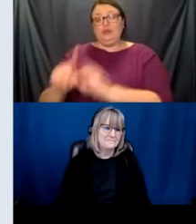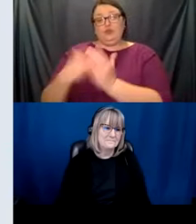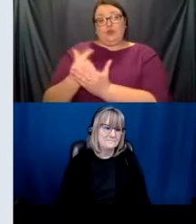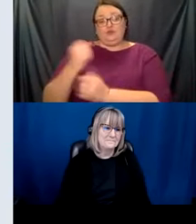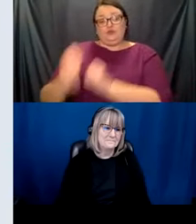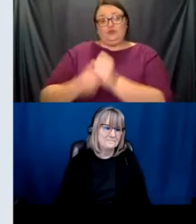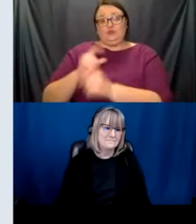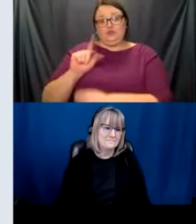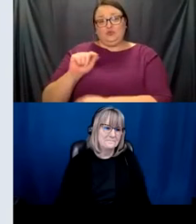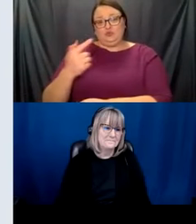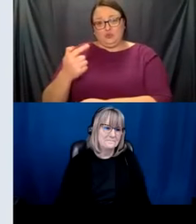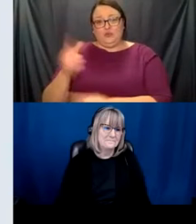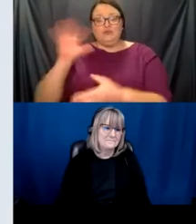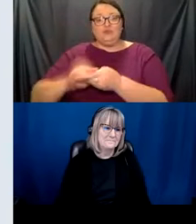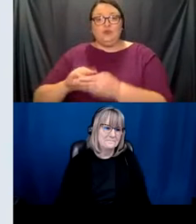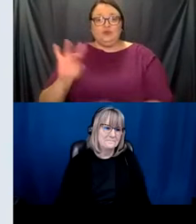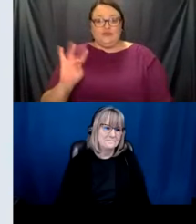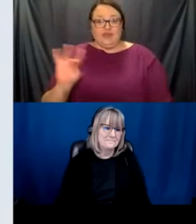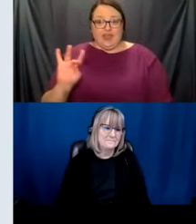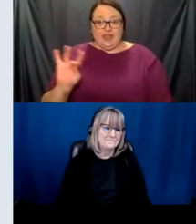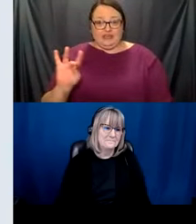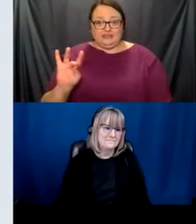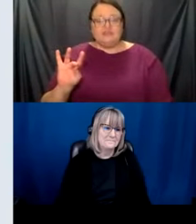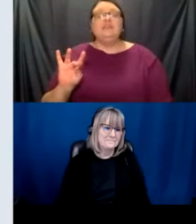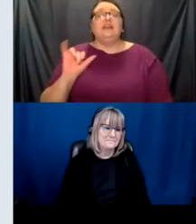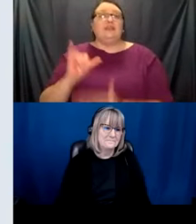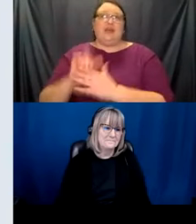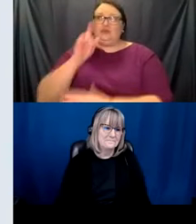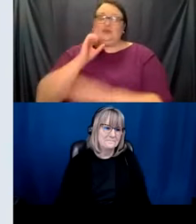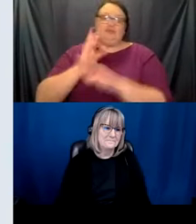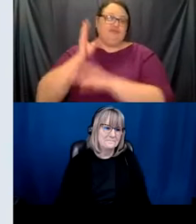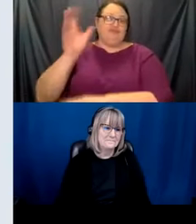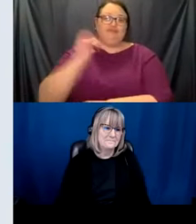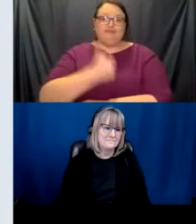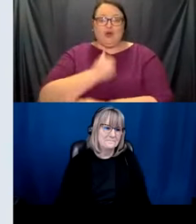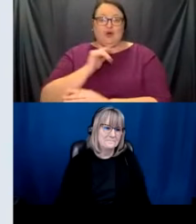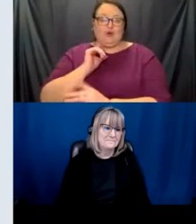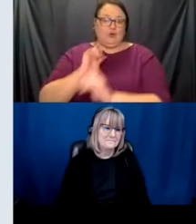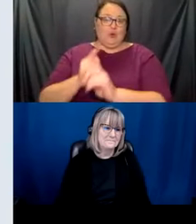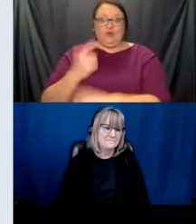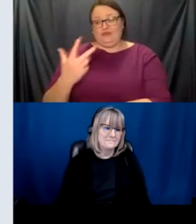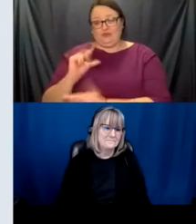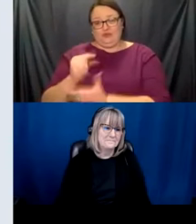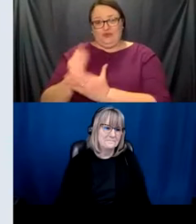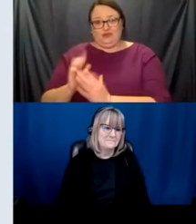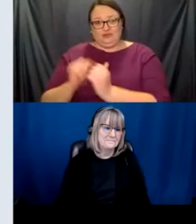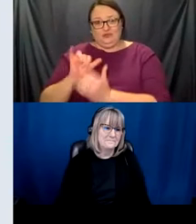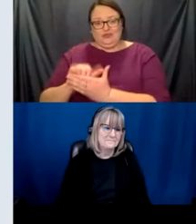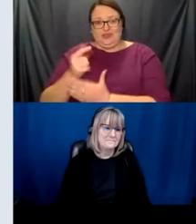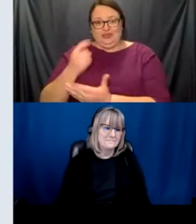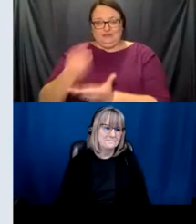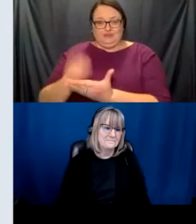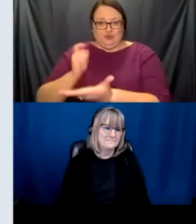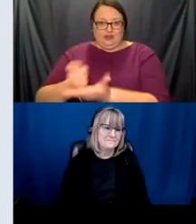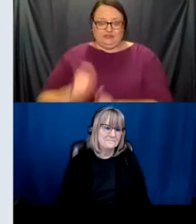2021, for a total of 8, which has exceeded our goal of 3 graduates with this grant.